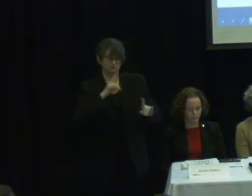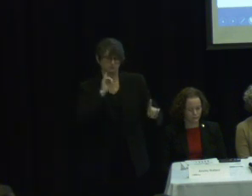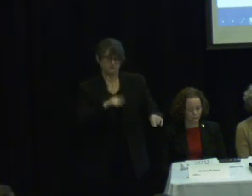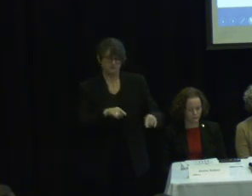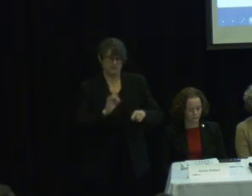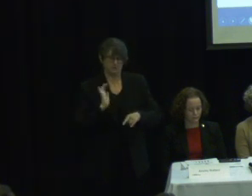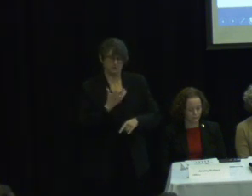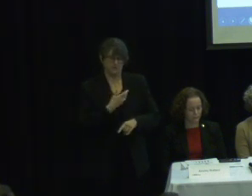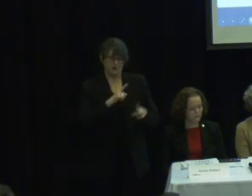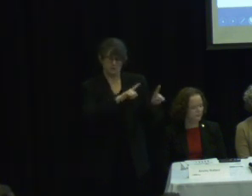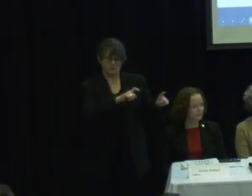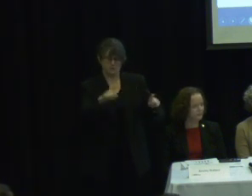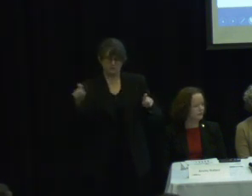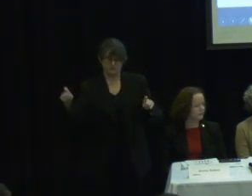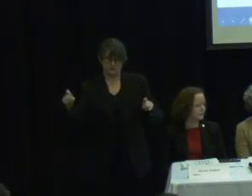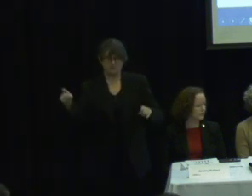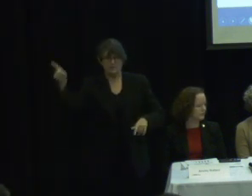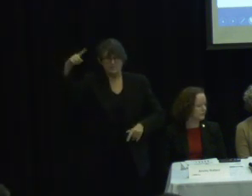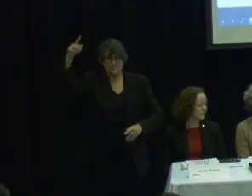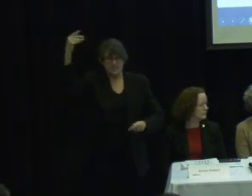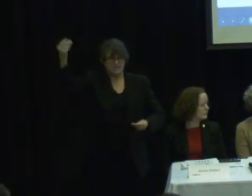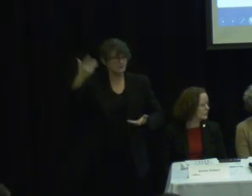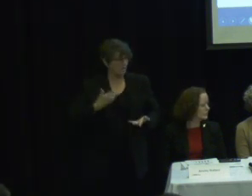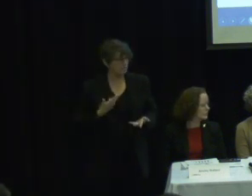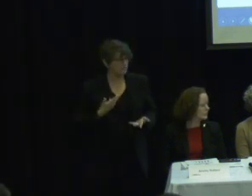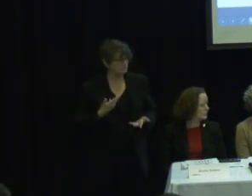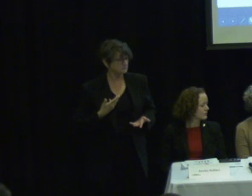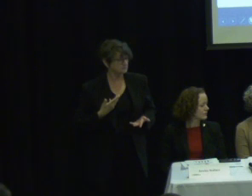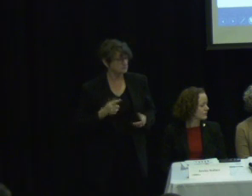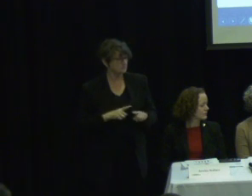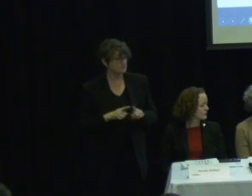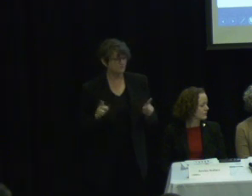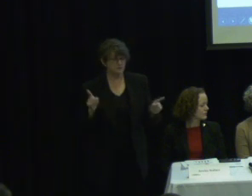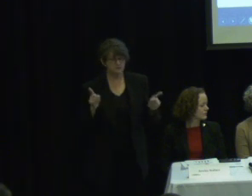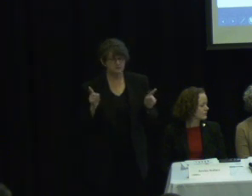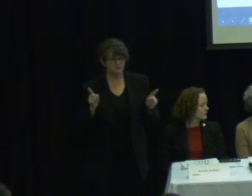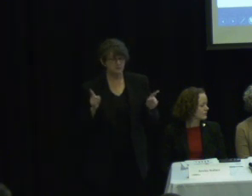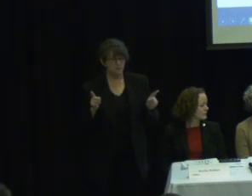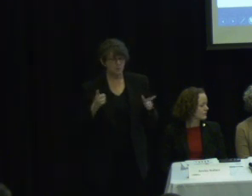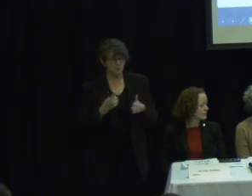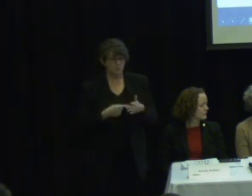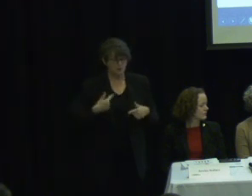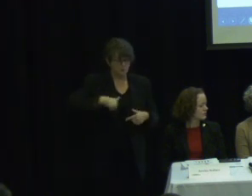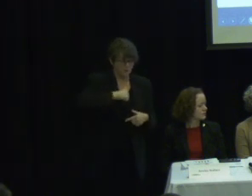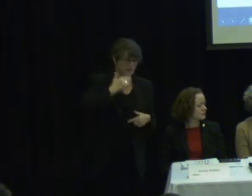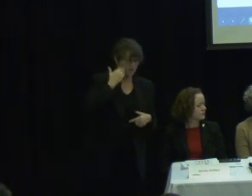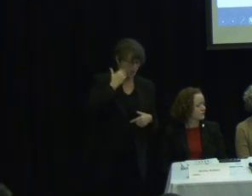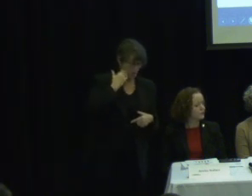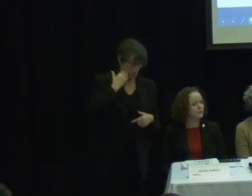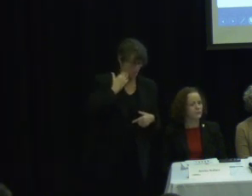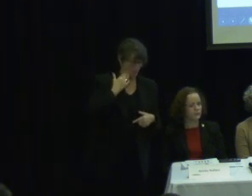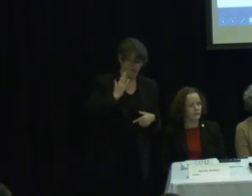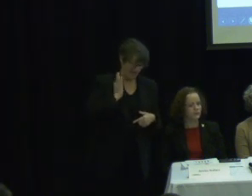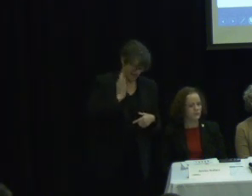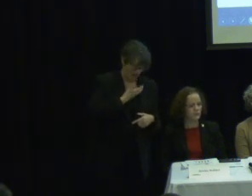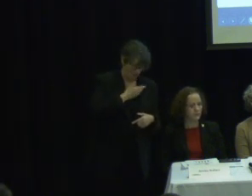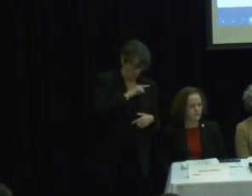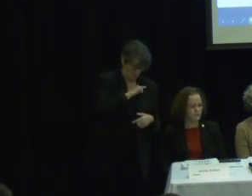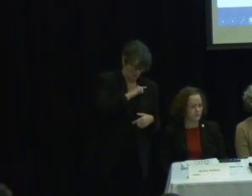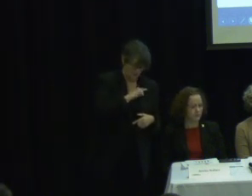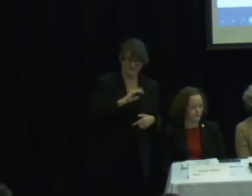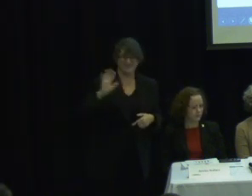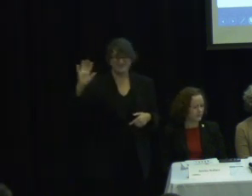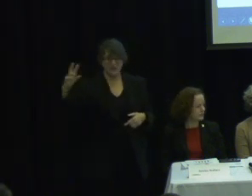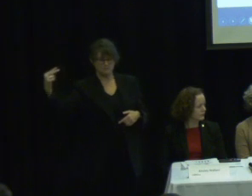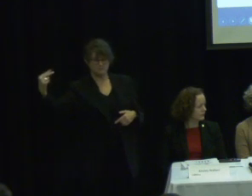actually. And they tell us the difference between what we know about our quality and how they perceive our quality. It's that perception